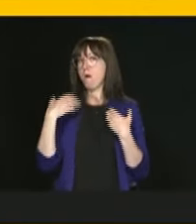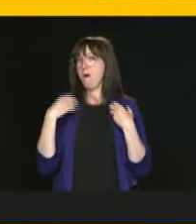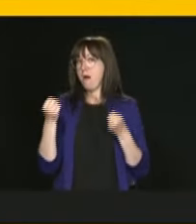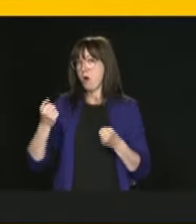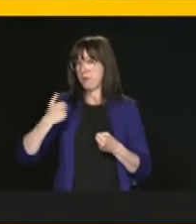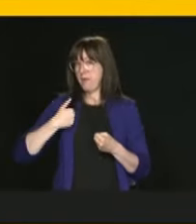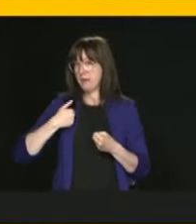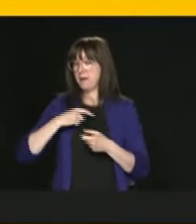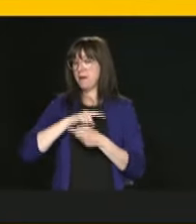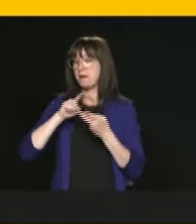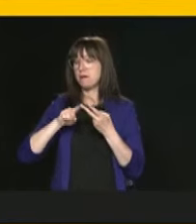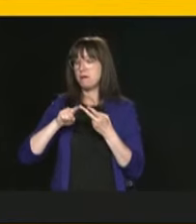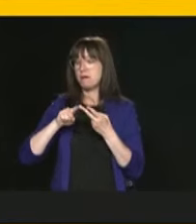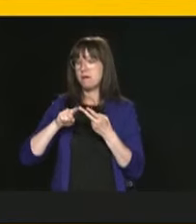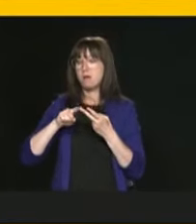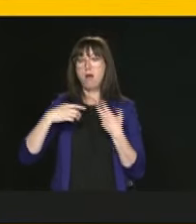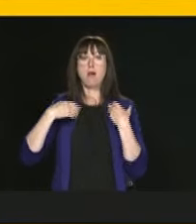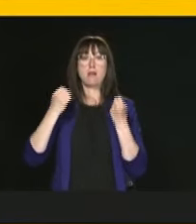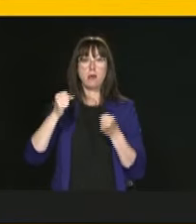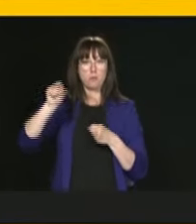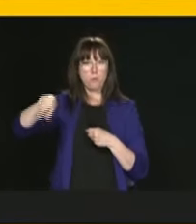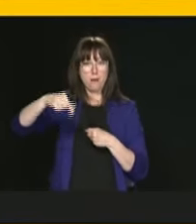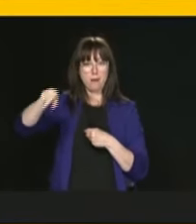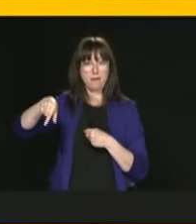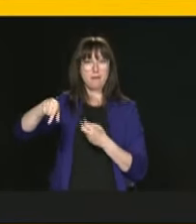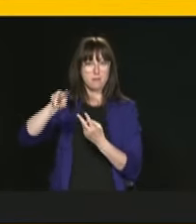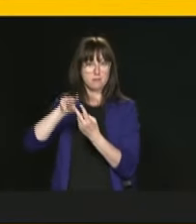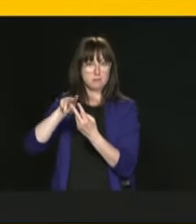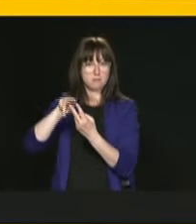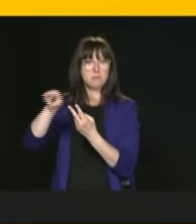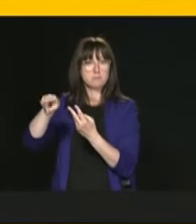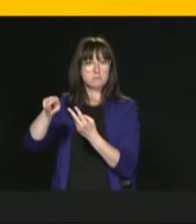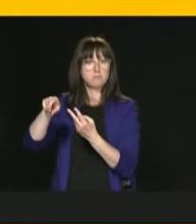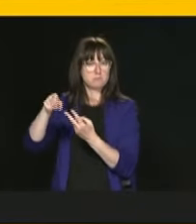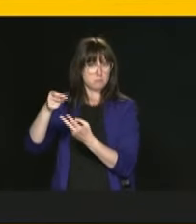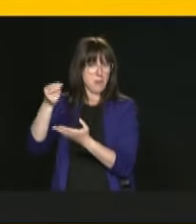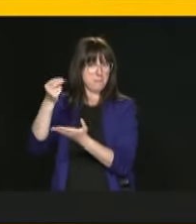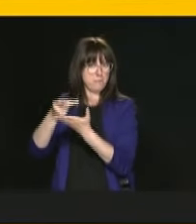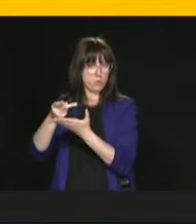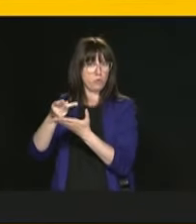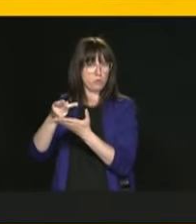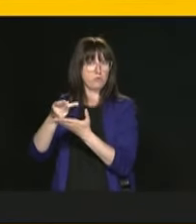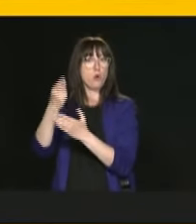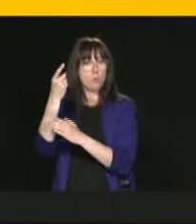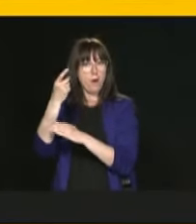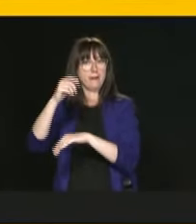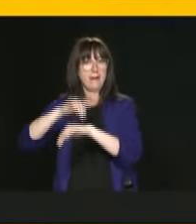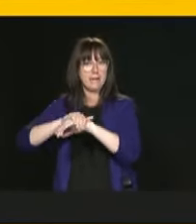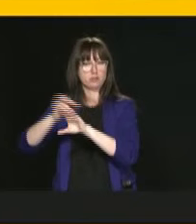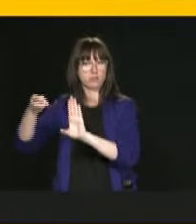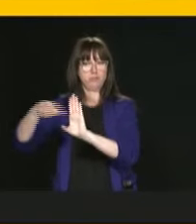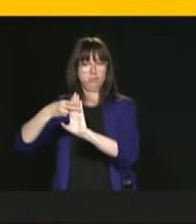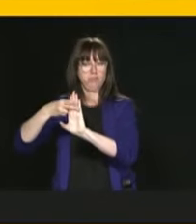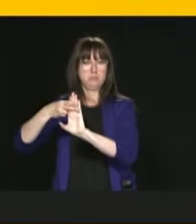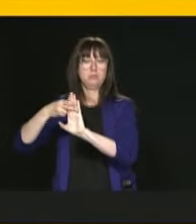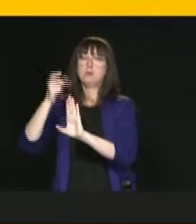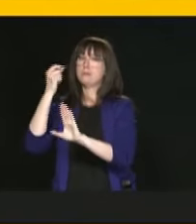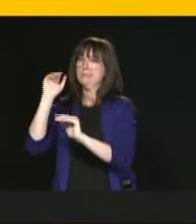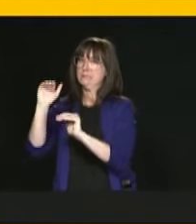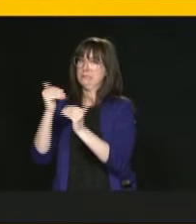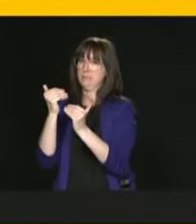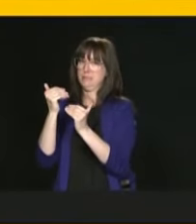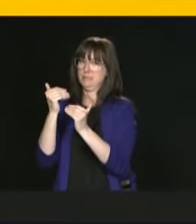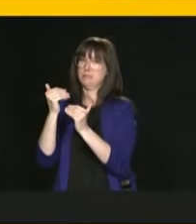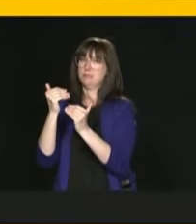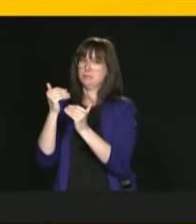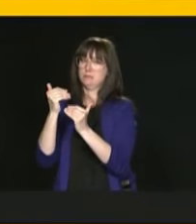and indeed Health Quebec, that approved unilingual English labeling in certain limited cases,